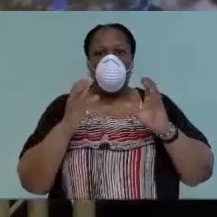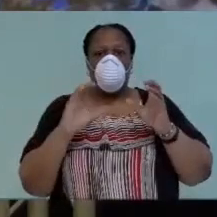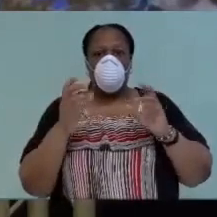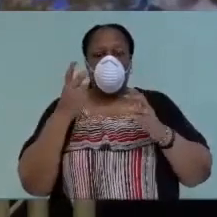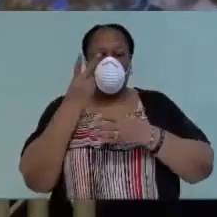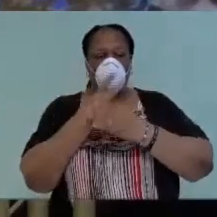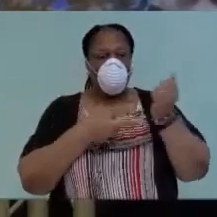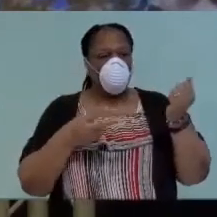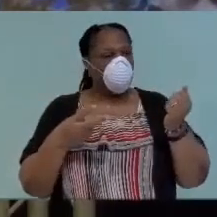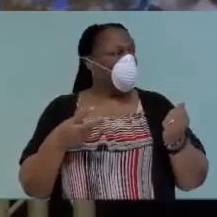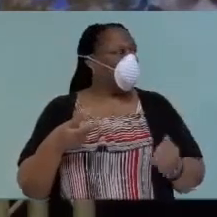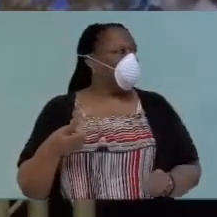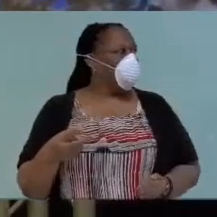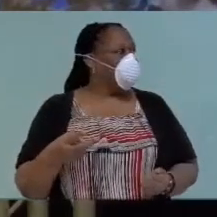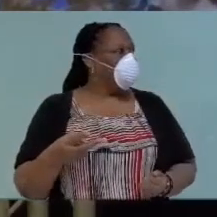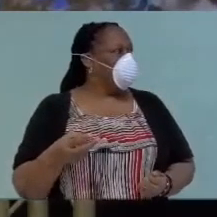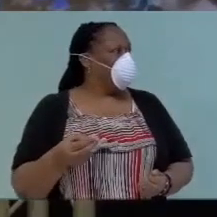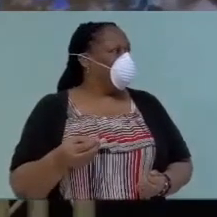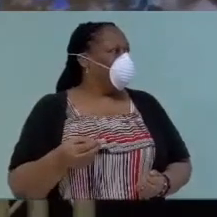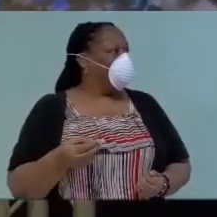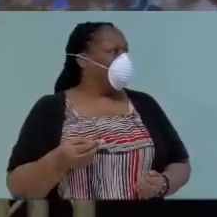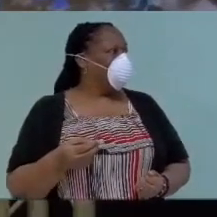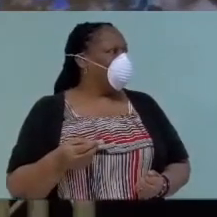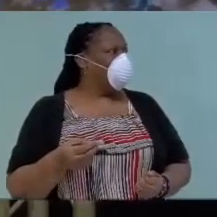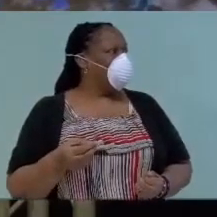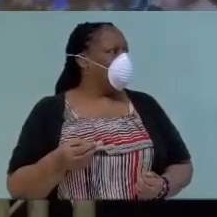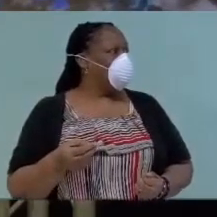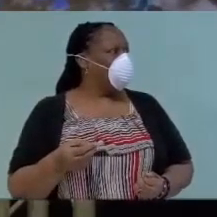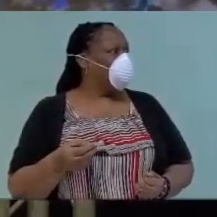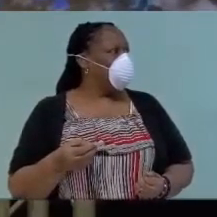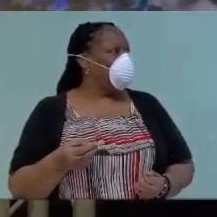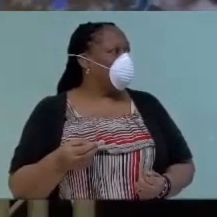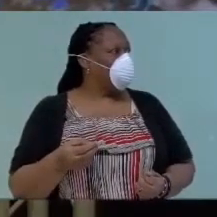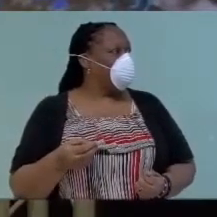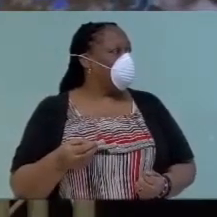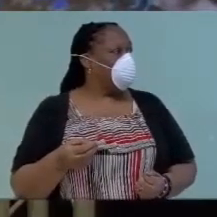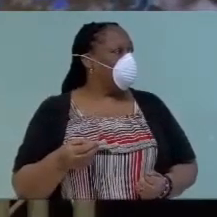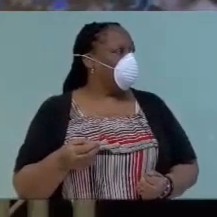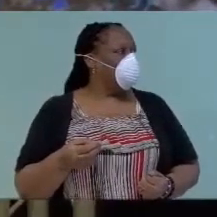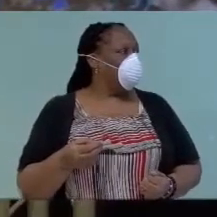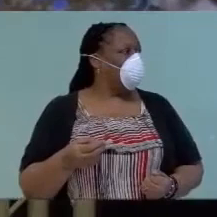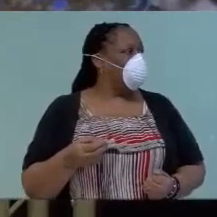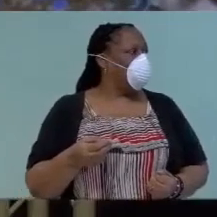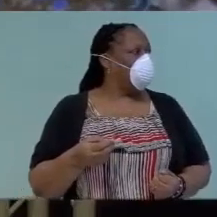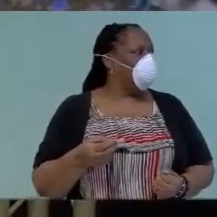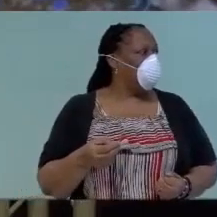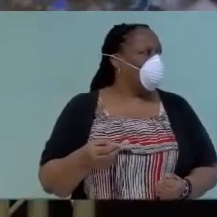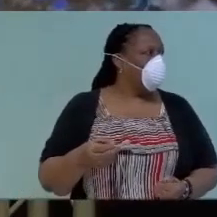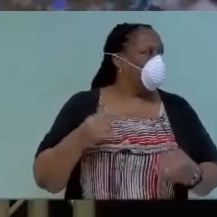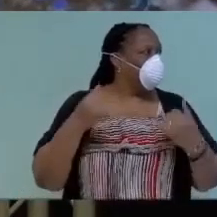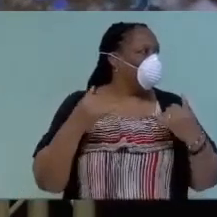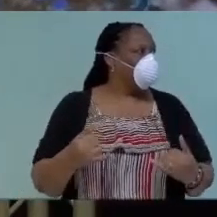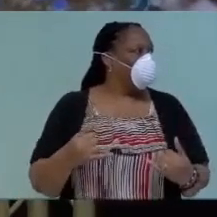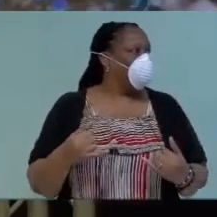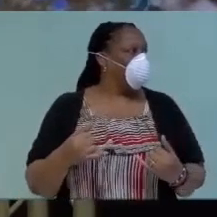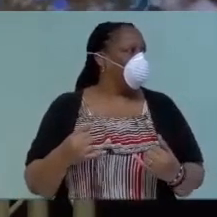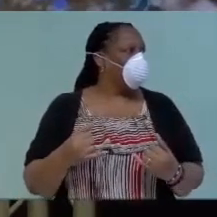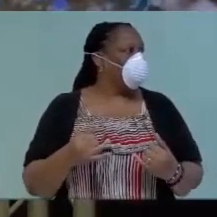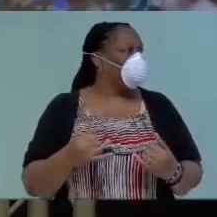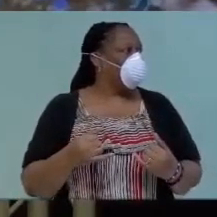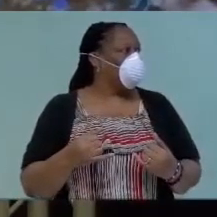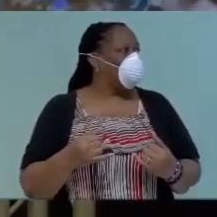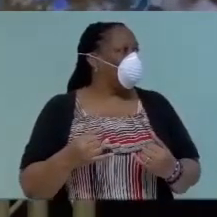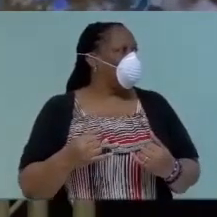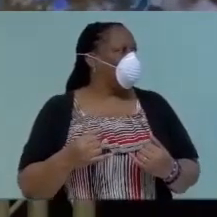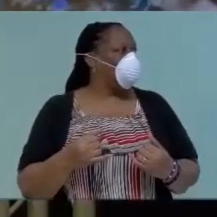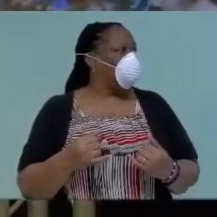Now, CAFA, because of the large volumes of samples they have to process, have prioritized and are now only testing